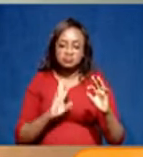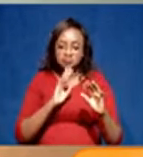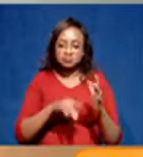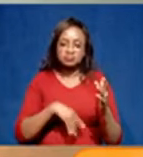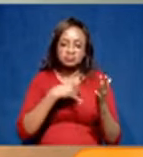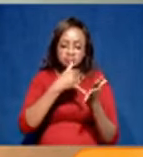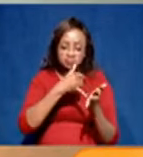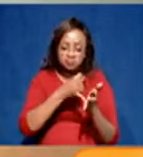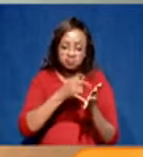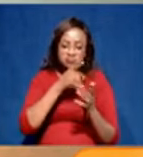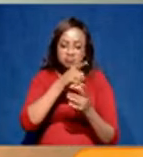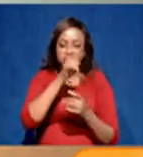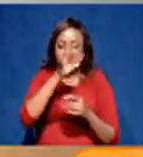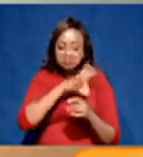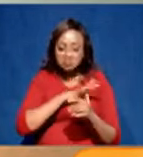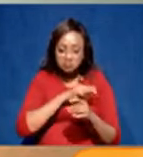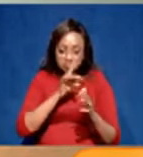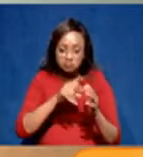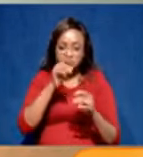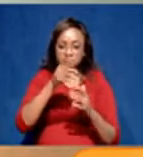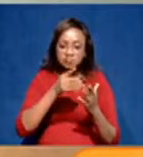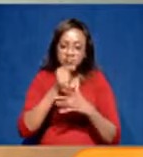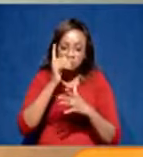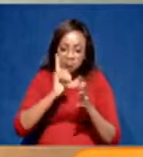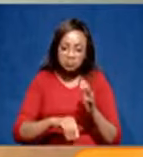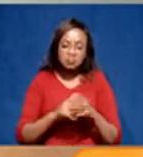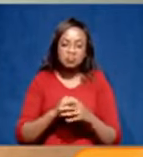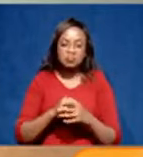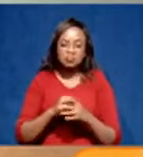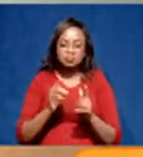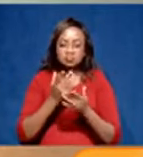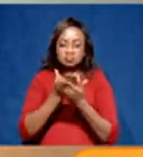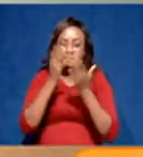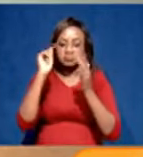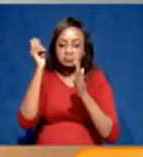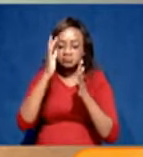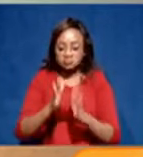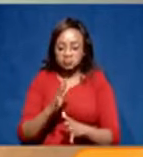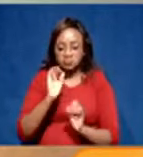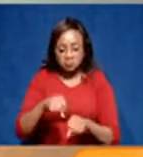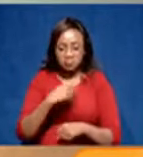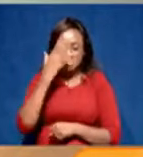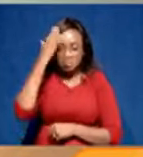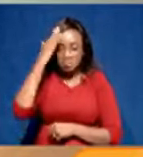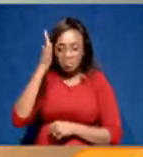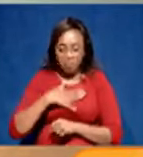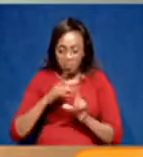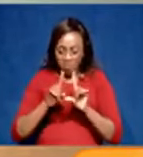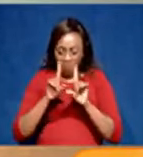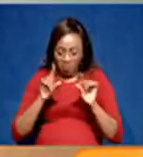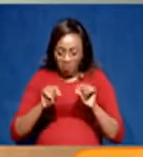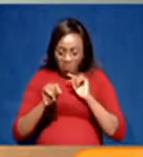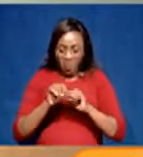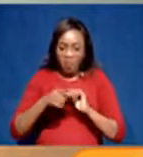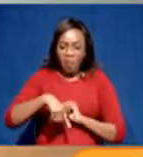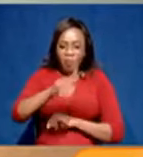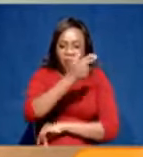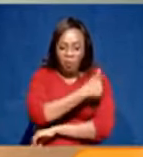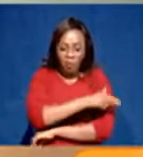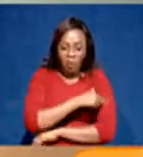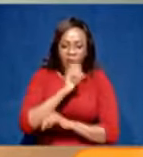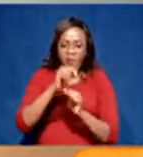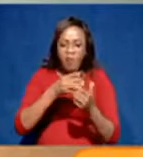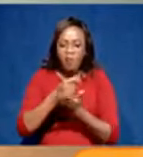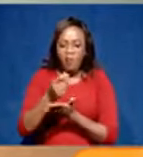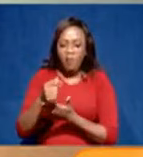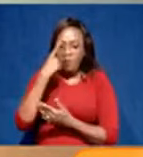base benefit. What are you entitled to? So Kenyans are going to know what it is that they are entitled to in terms of treatment, in terms of